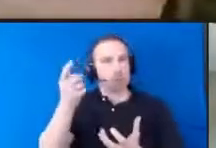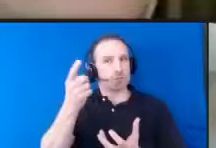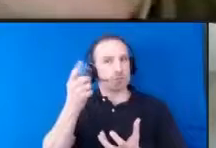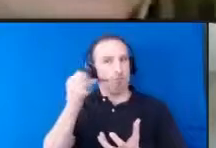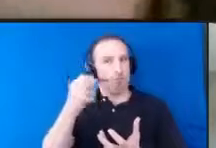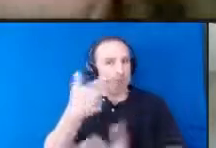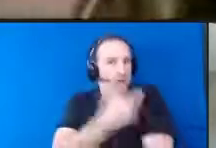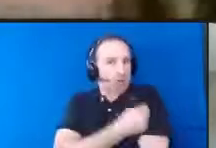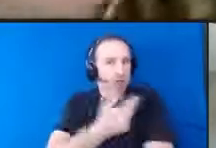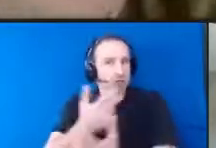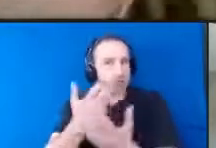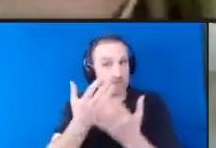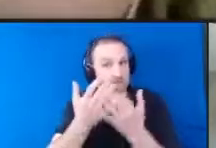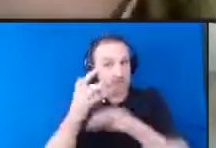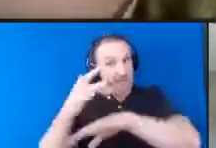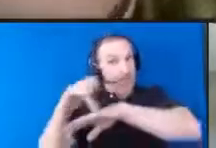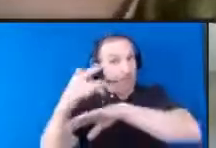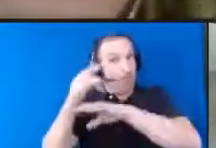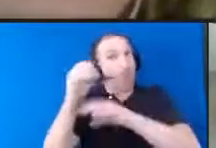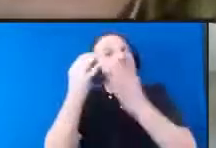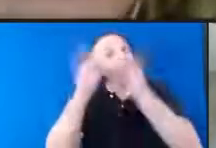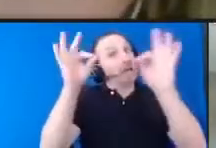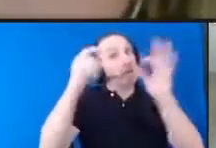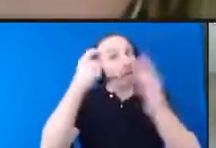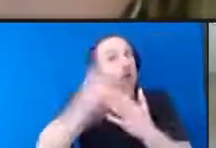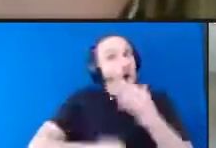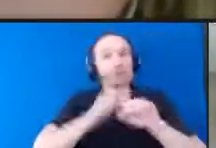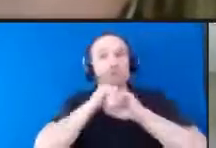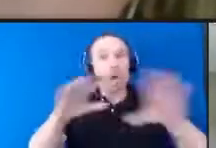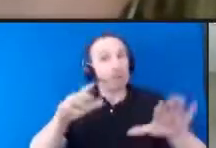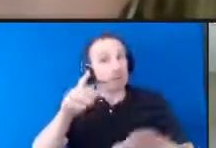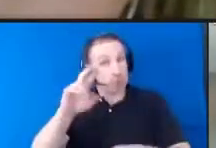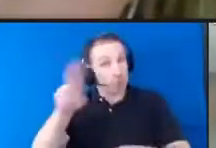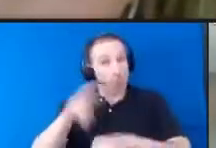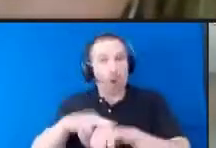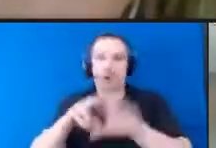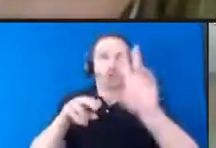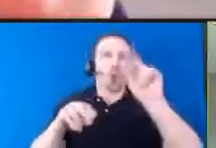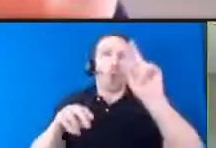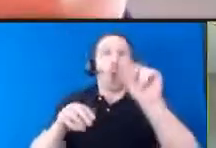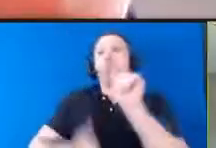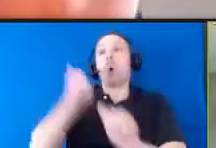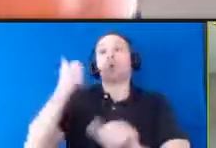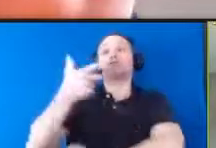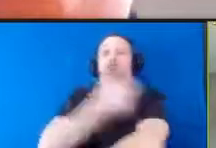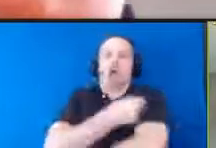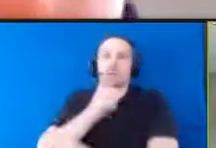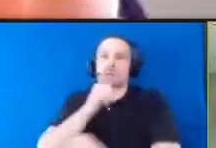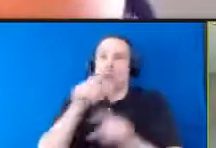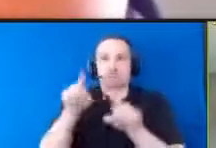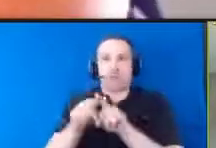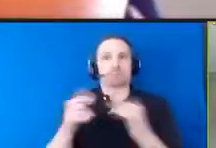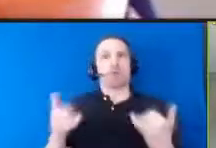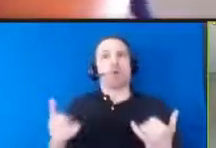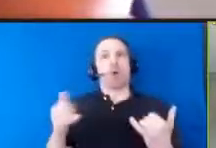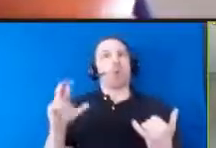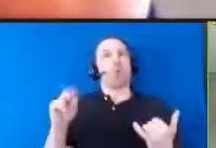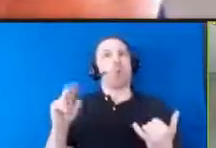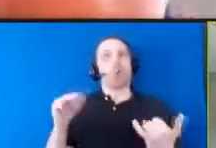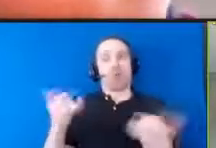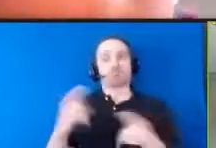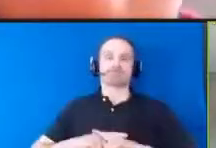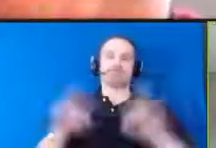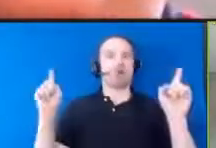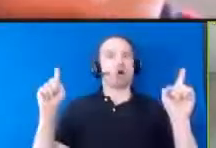but why, or is that normally how vaccine distribution It's normally works? not done that way. The government usually only gets a